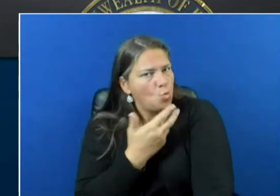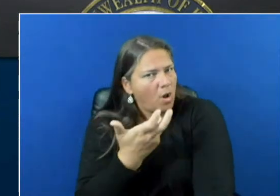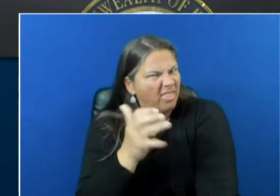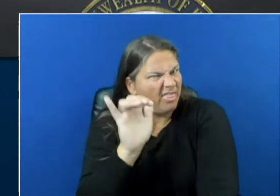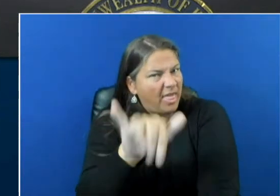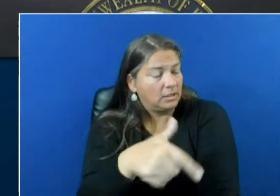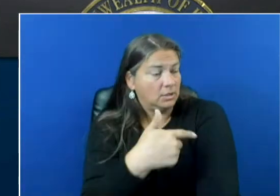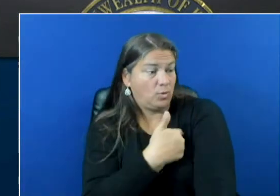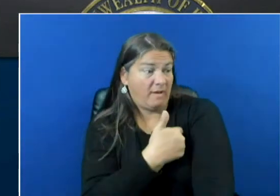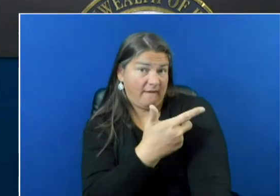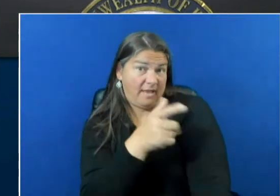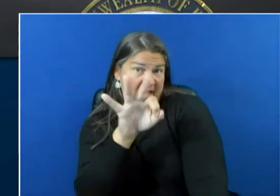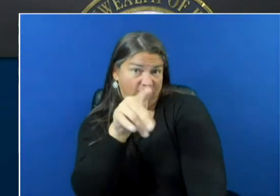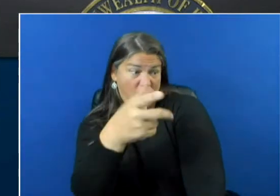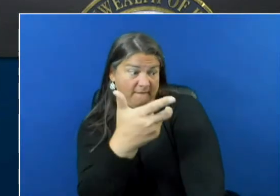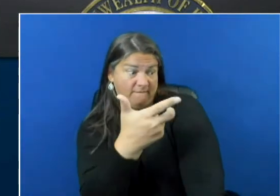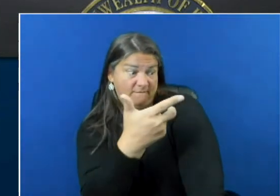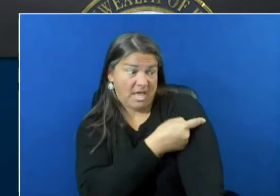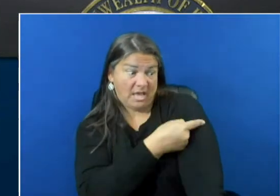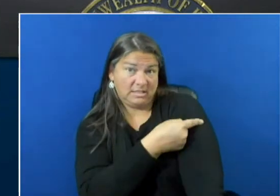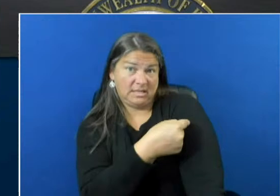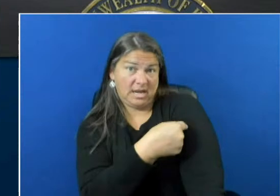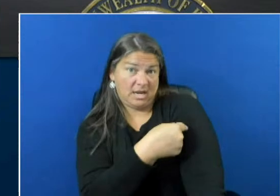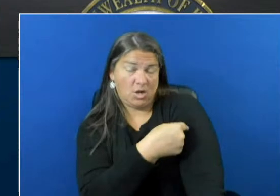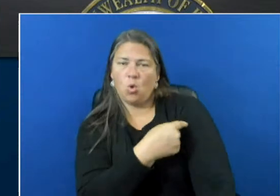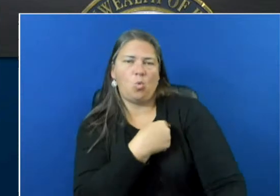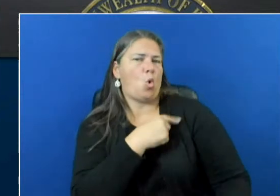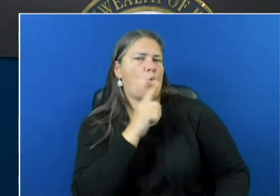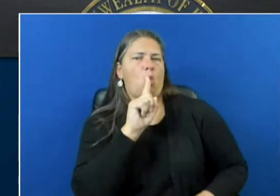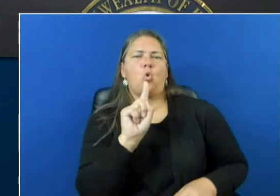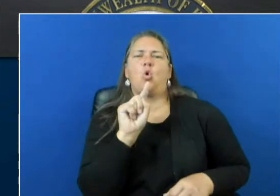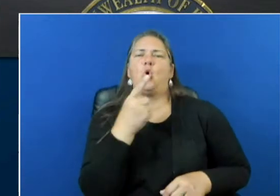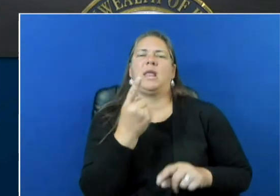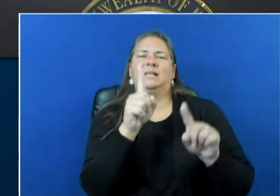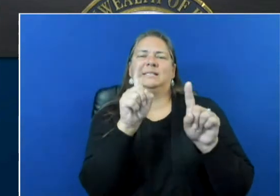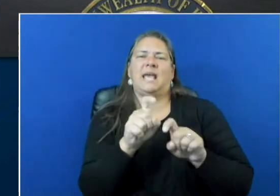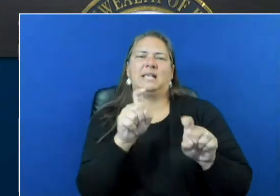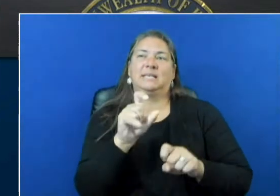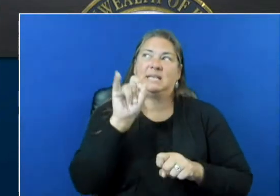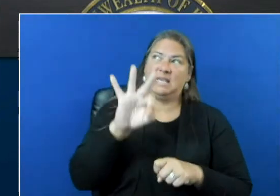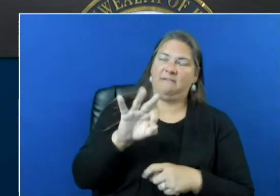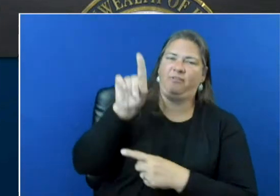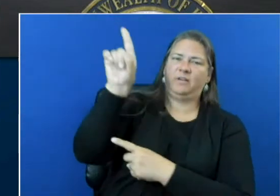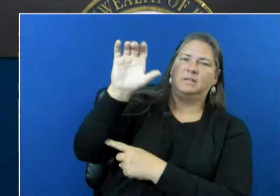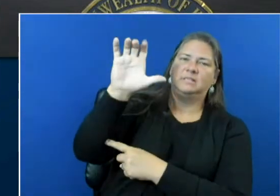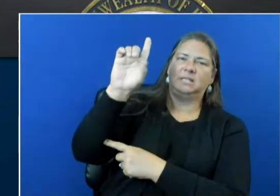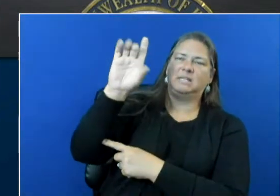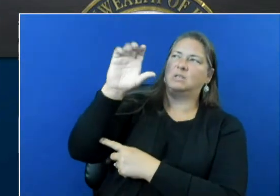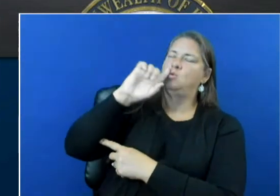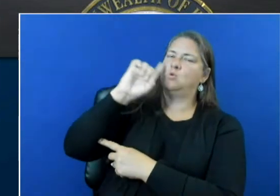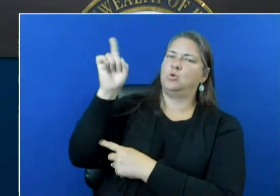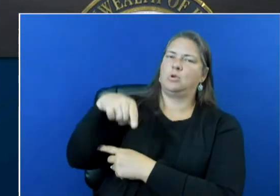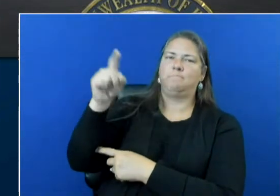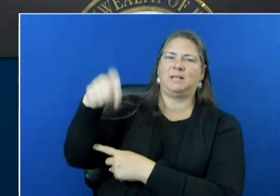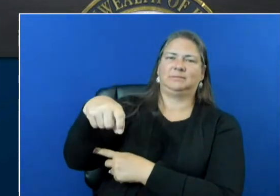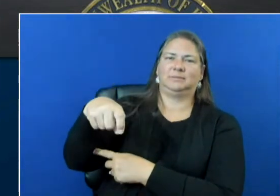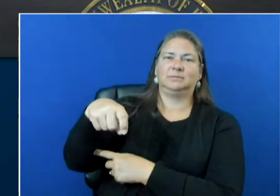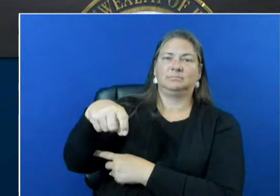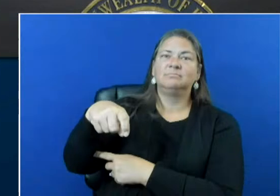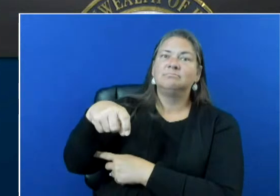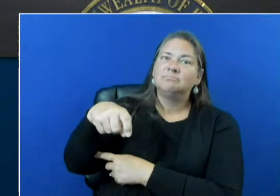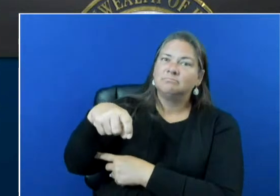test when it's mandated by the CDC guidelines. Much, much less frequent. We want to